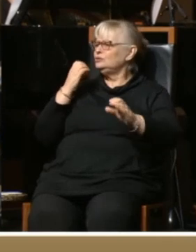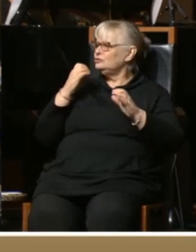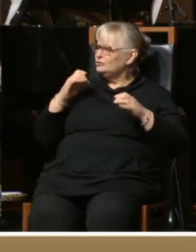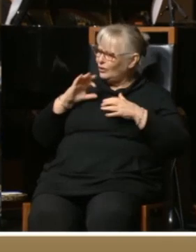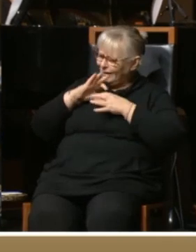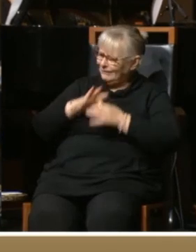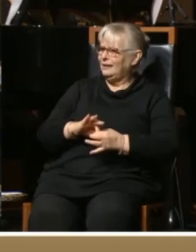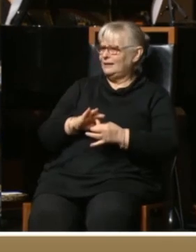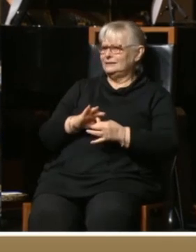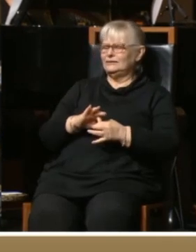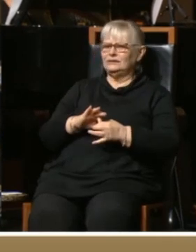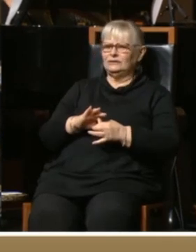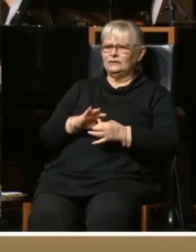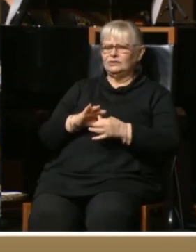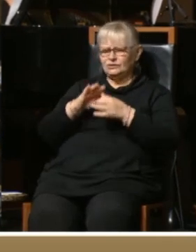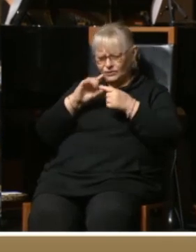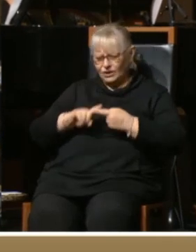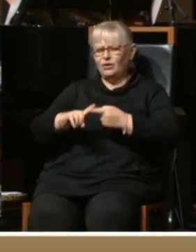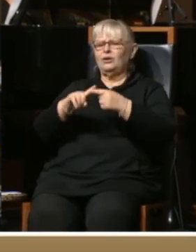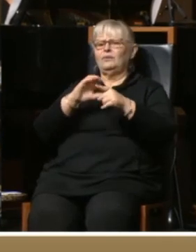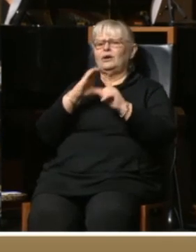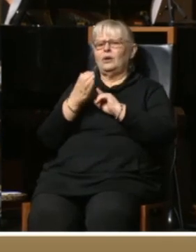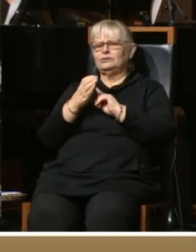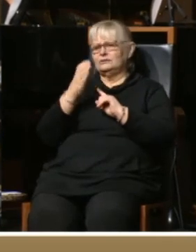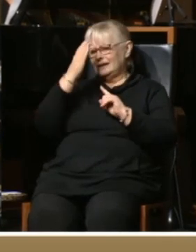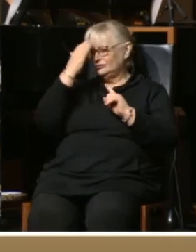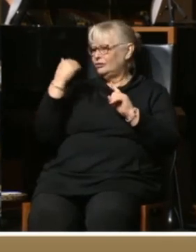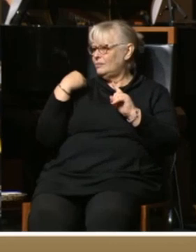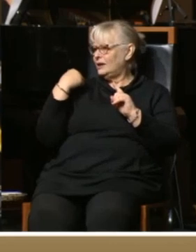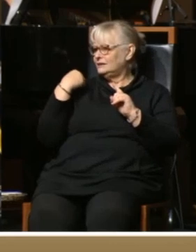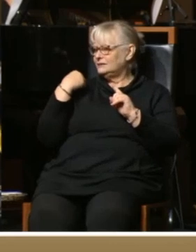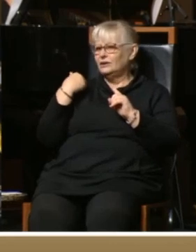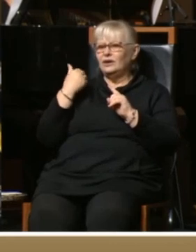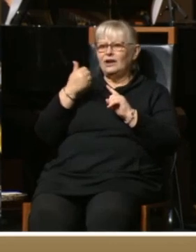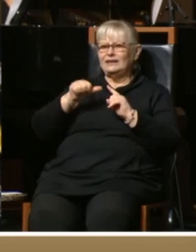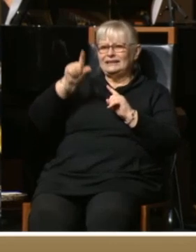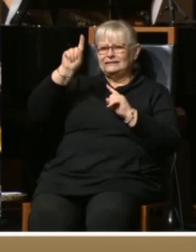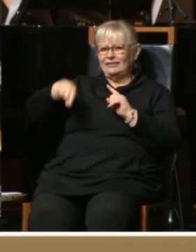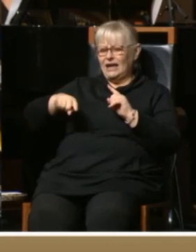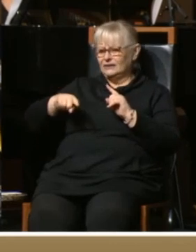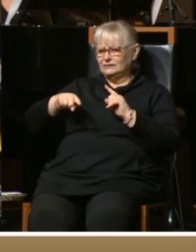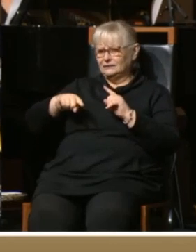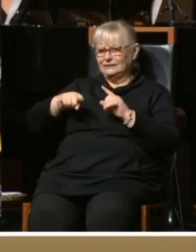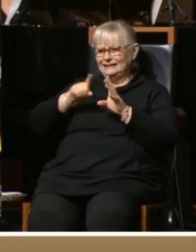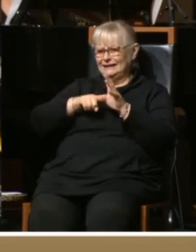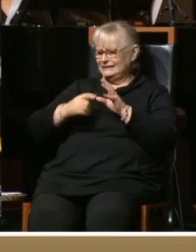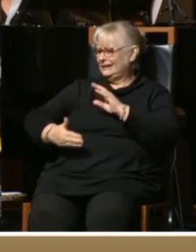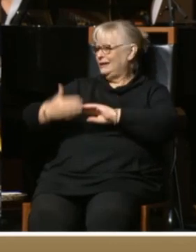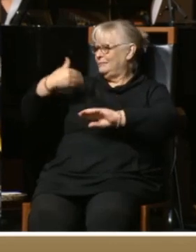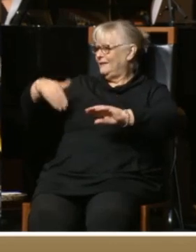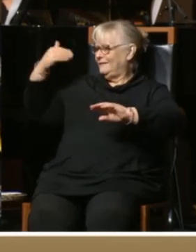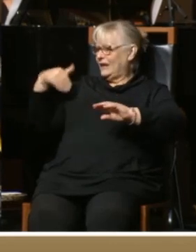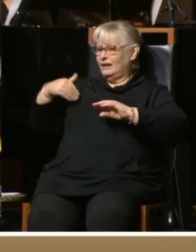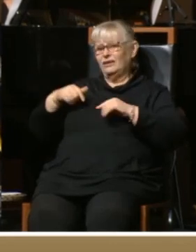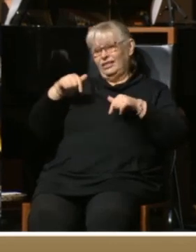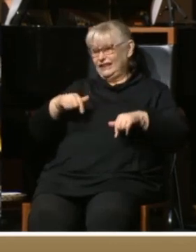to the ongoing culture, but to remind us of the 60-odd thousand years that came before the 35 years